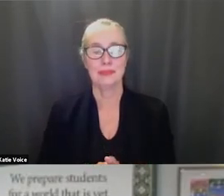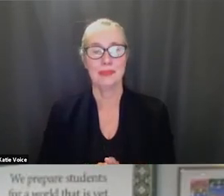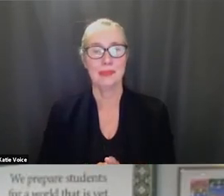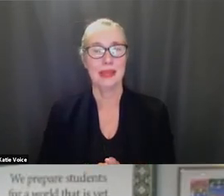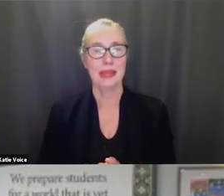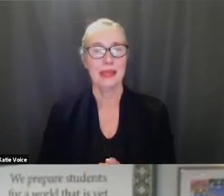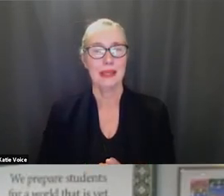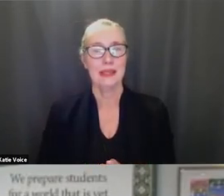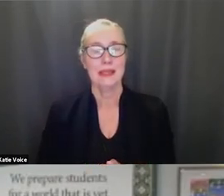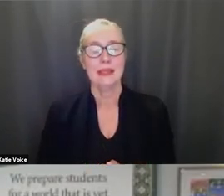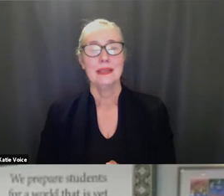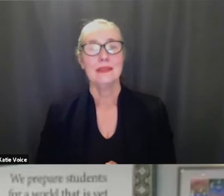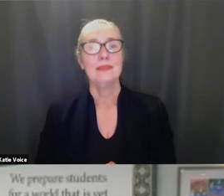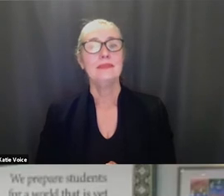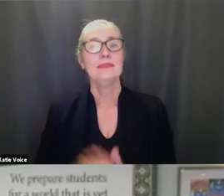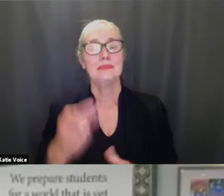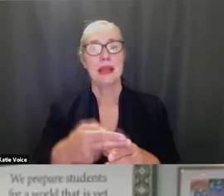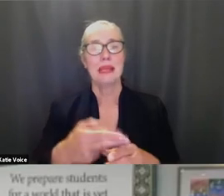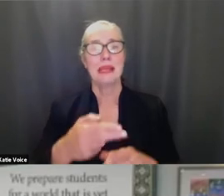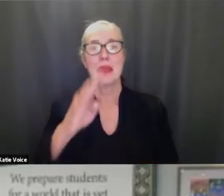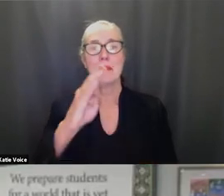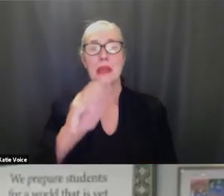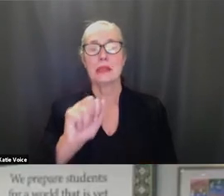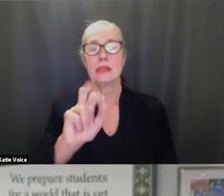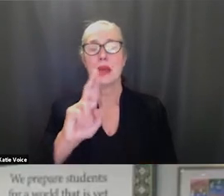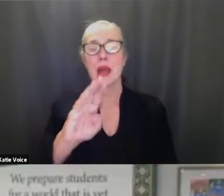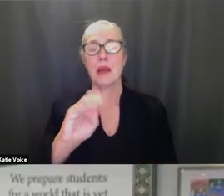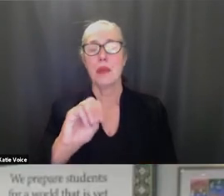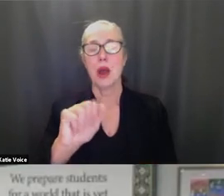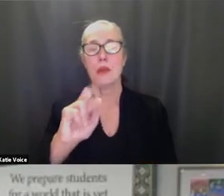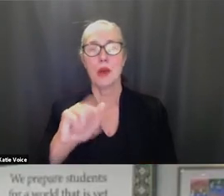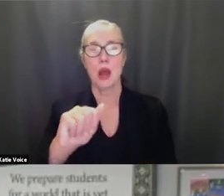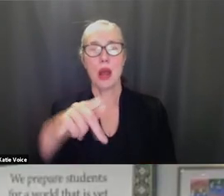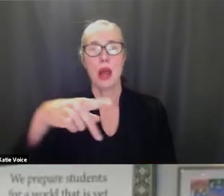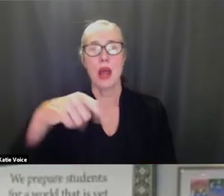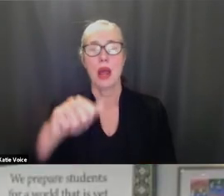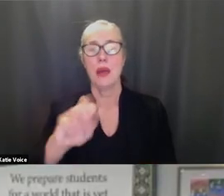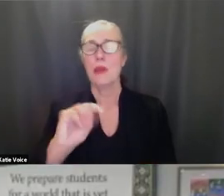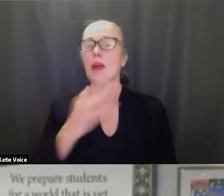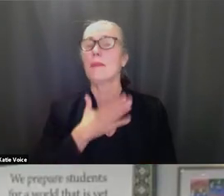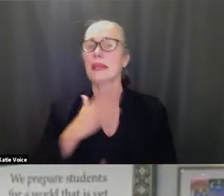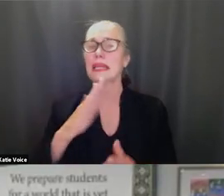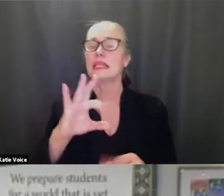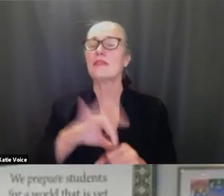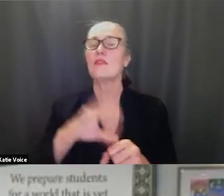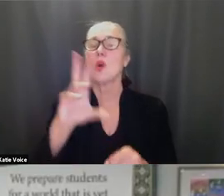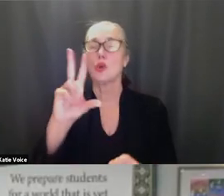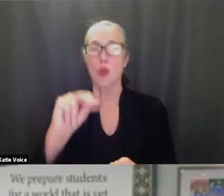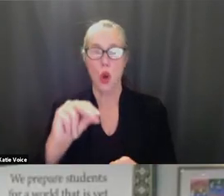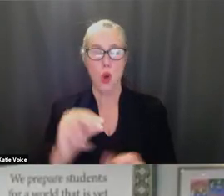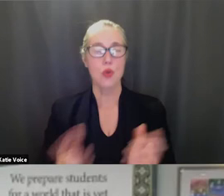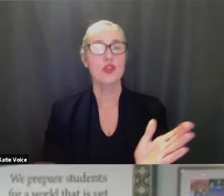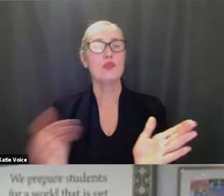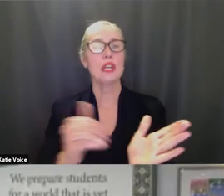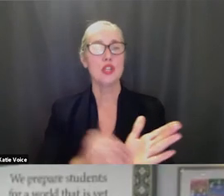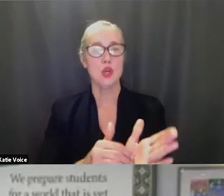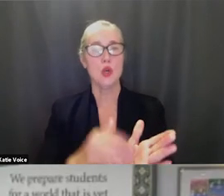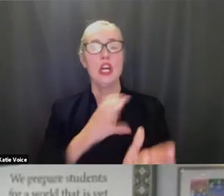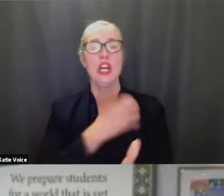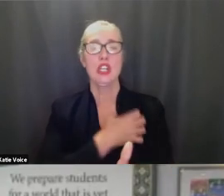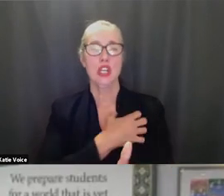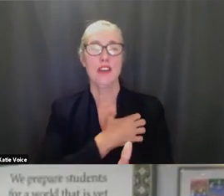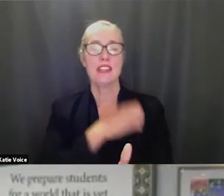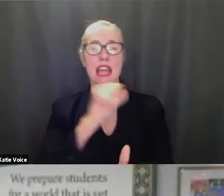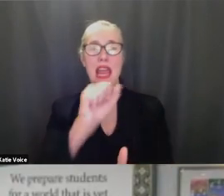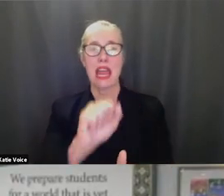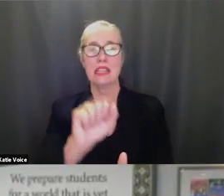board members my name is barbara parmet please vote no on the renewal of the sheriff's srd contract with